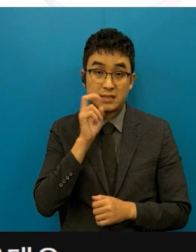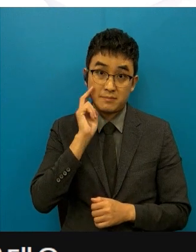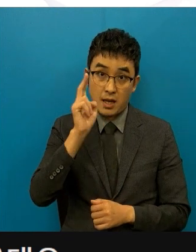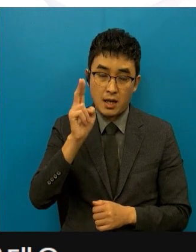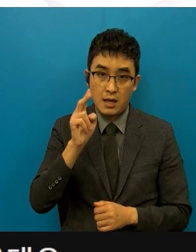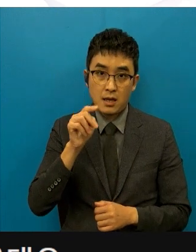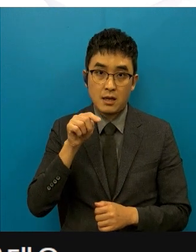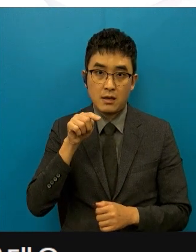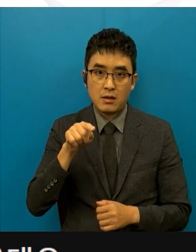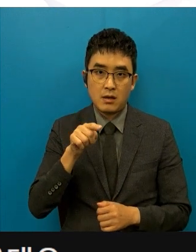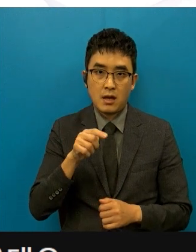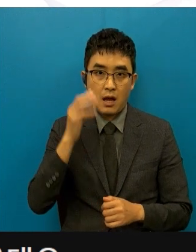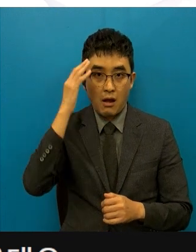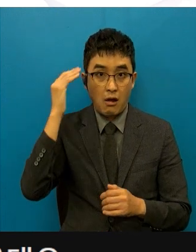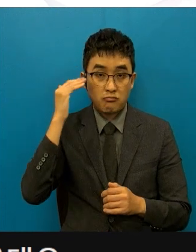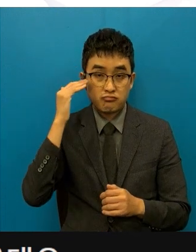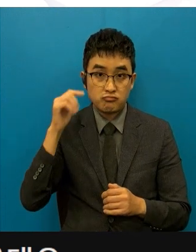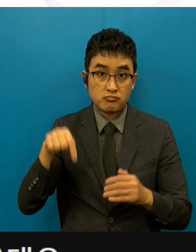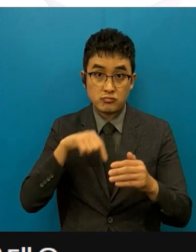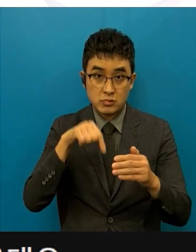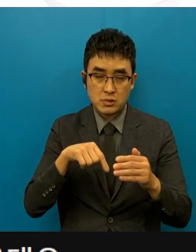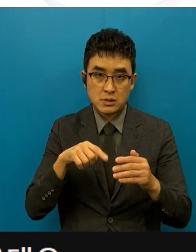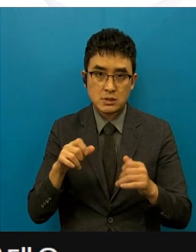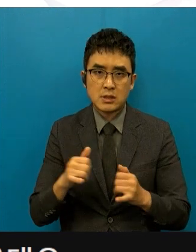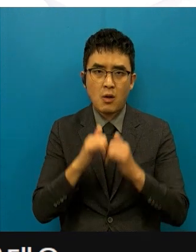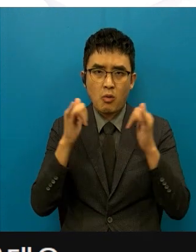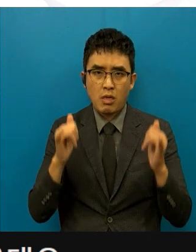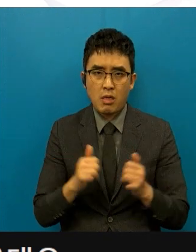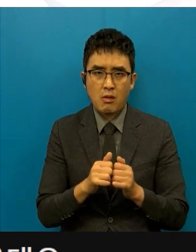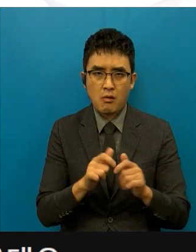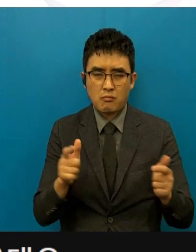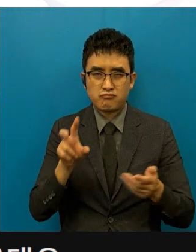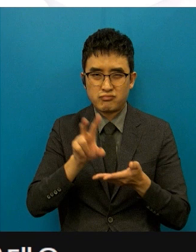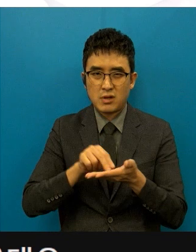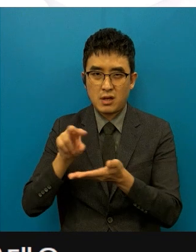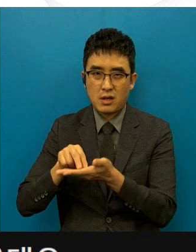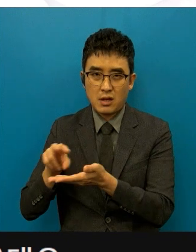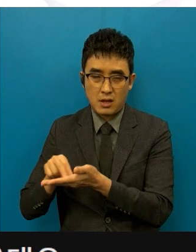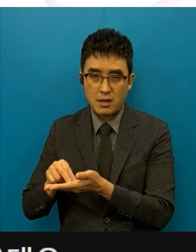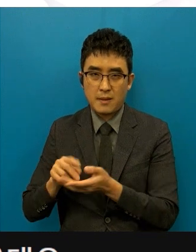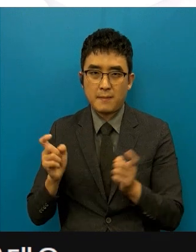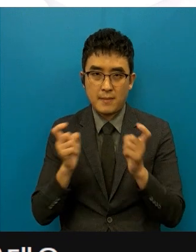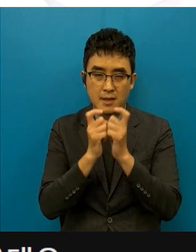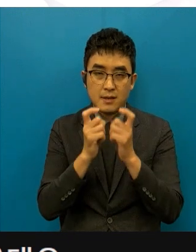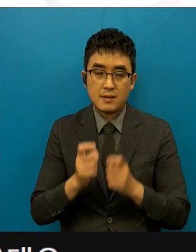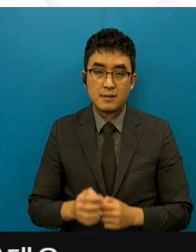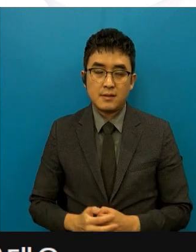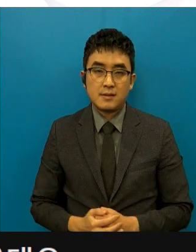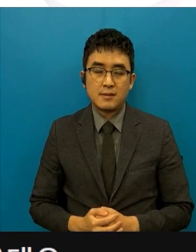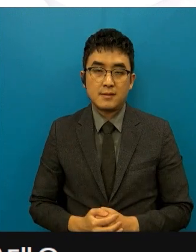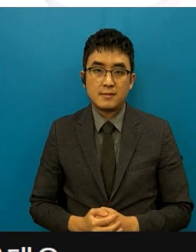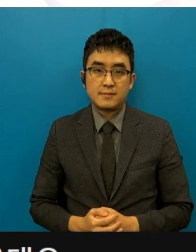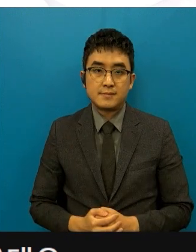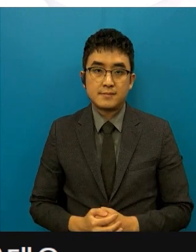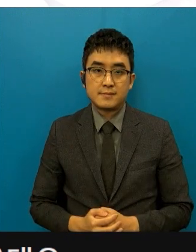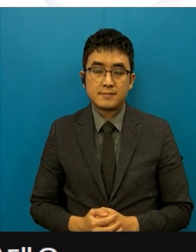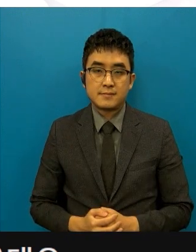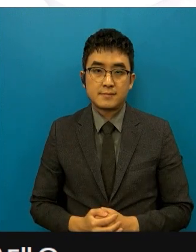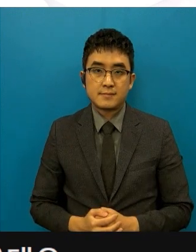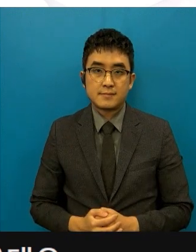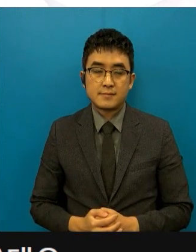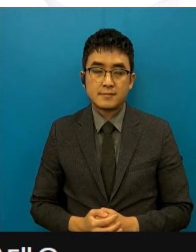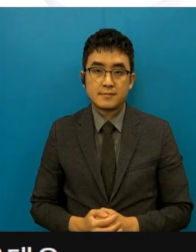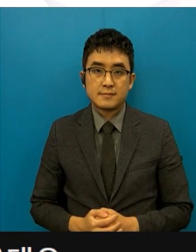So I think that in a country where over 17,000